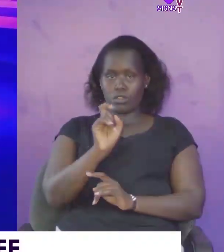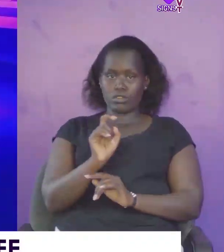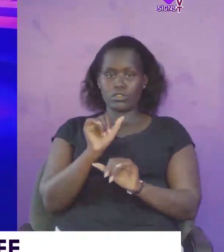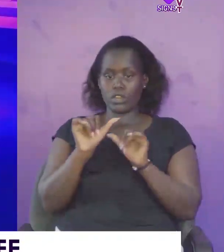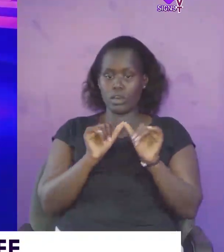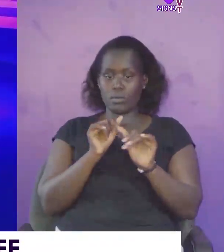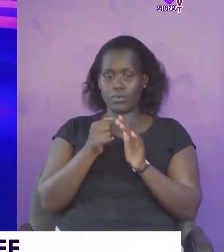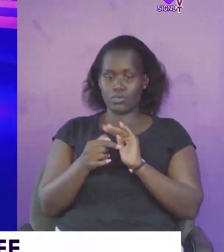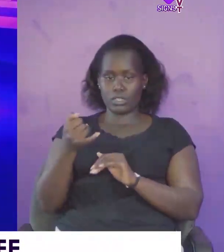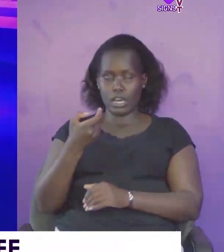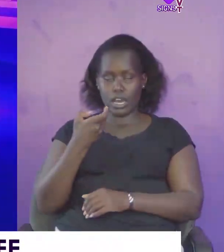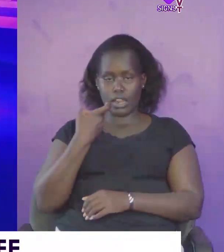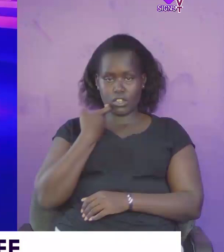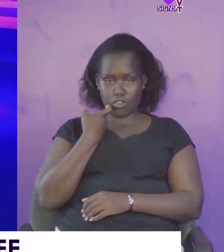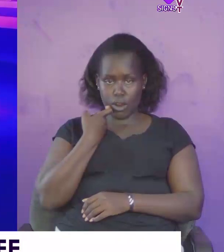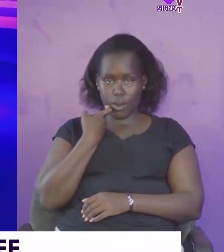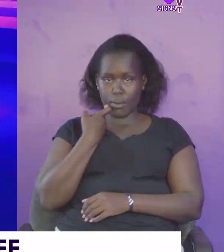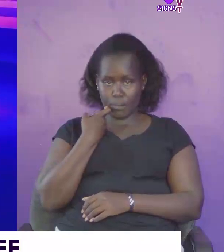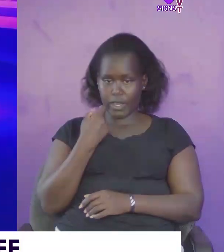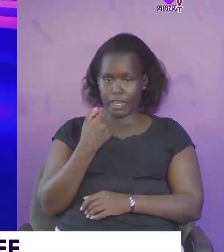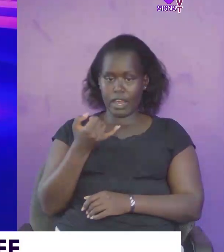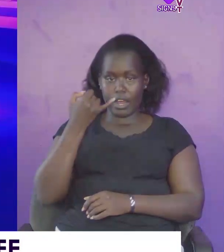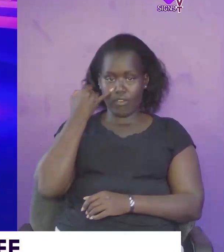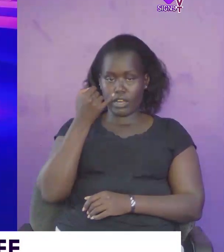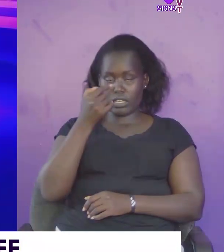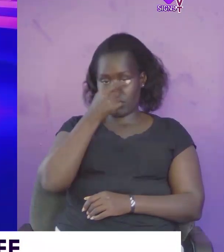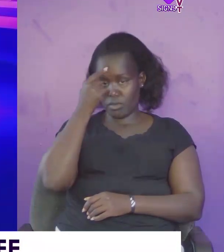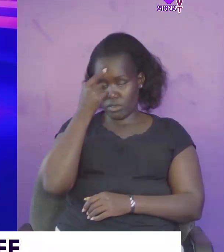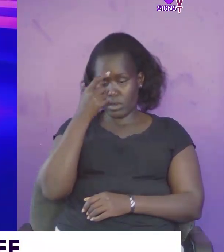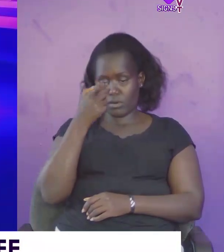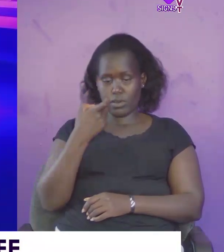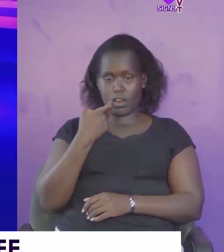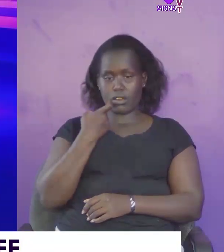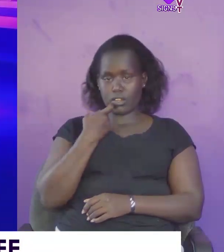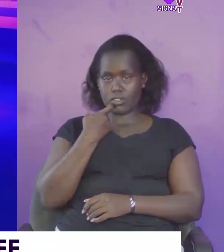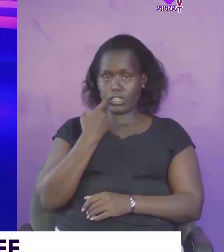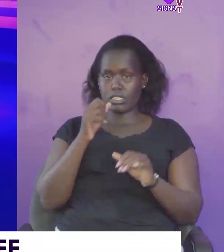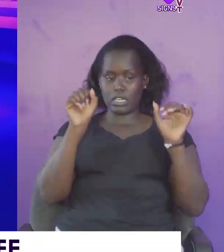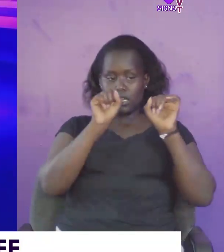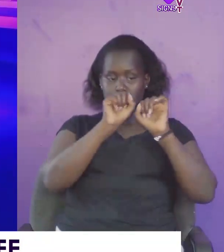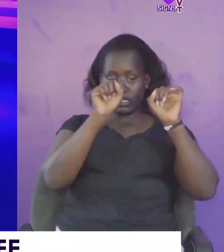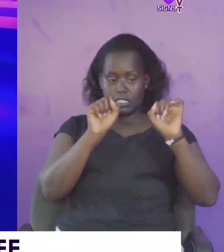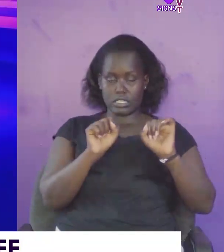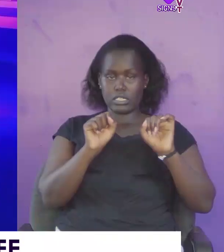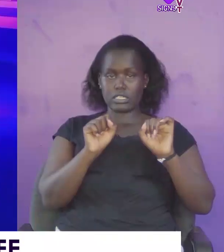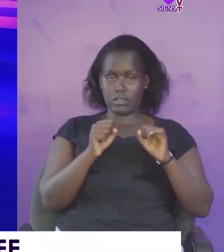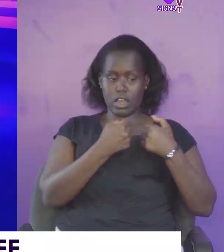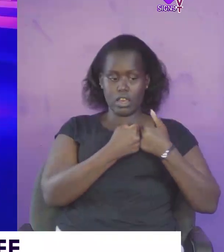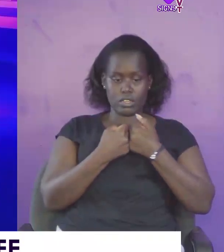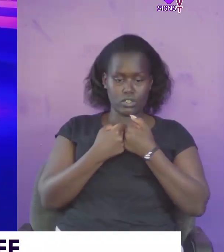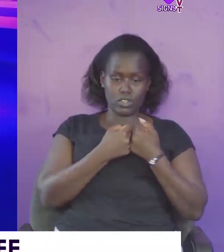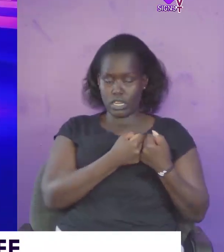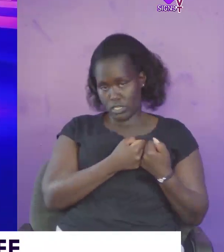addiction or, the question of addiction and drugs. Because the question of addiction is a systemic challenge.